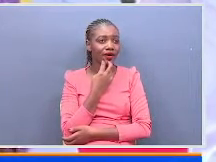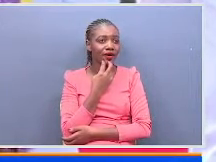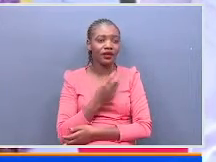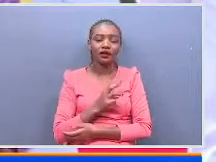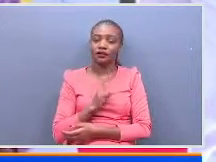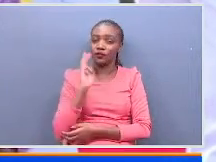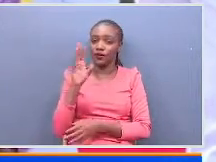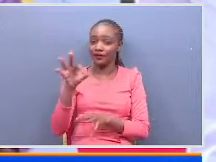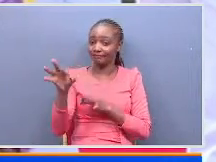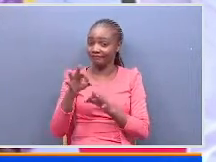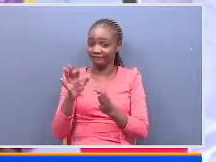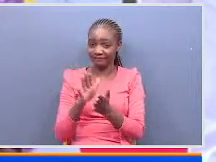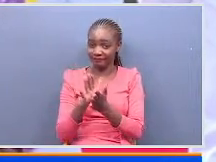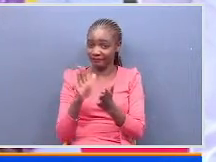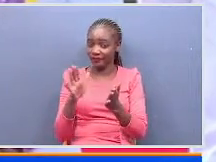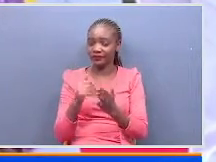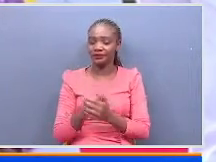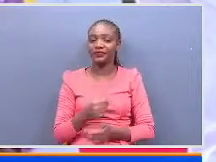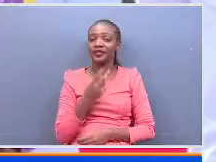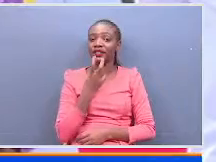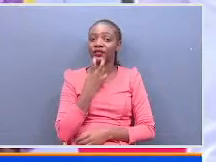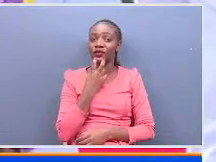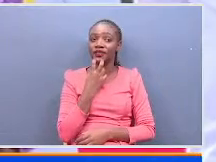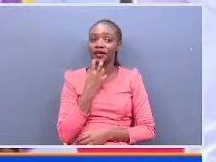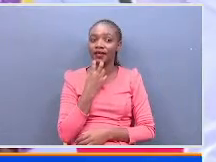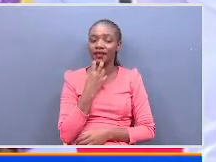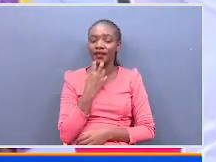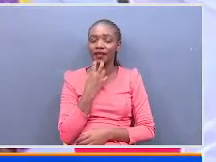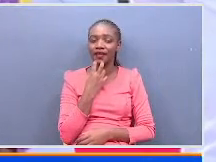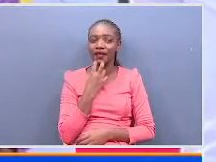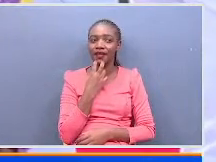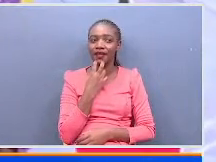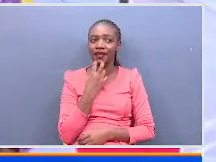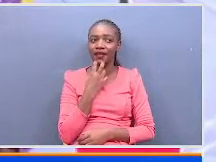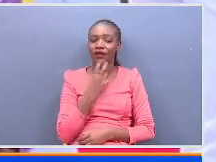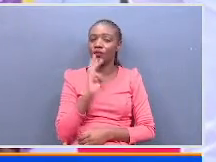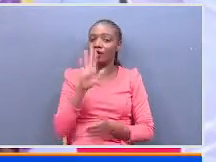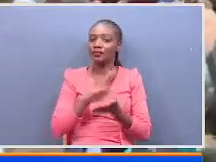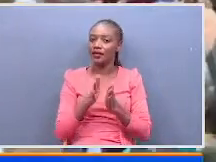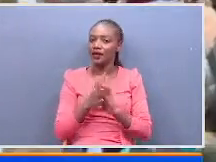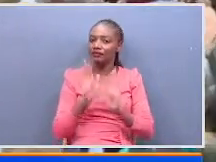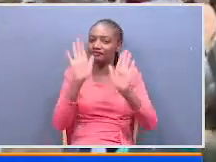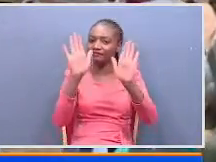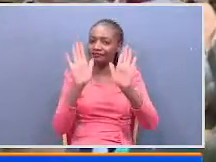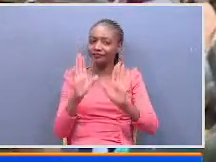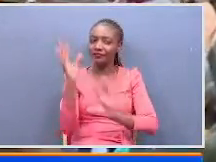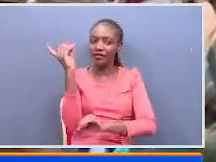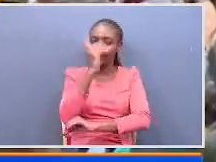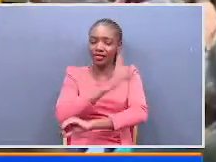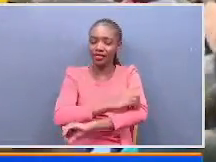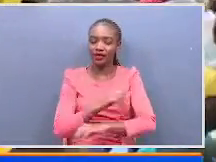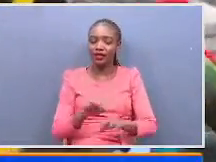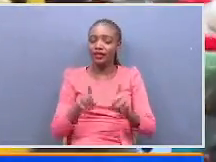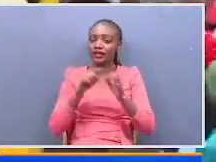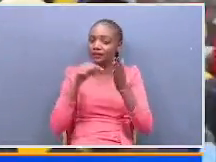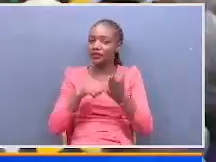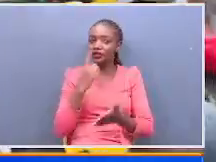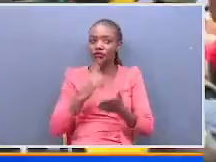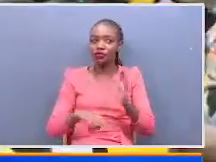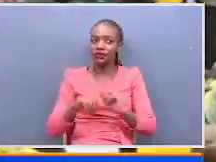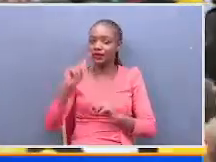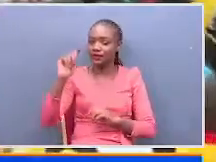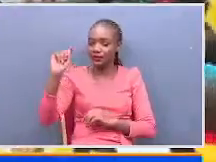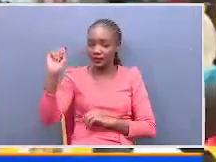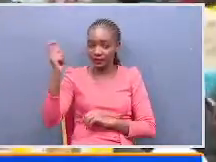defining. Tuesday is going to be a great day. While insisting that he's Kenya's